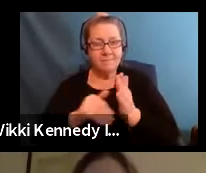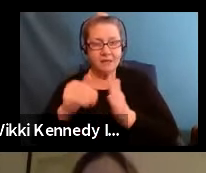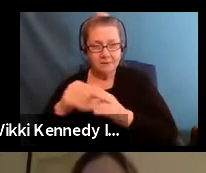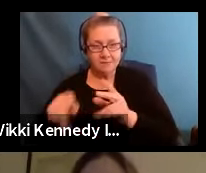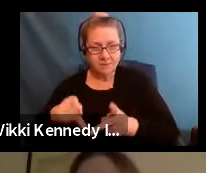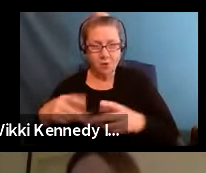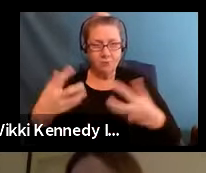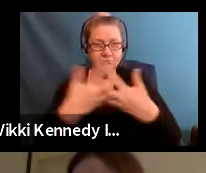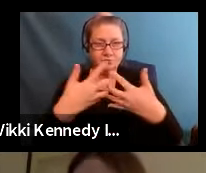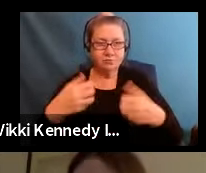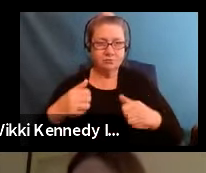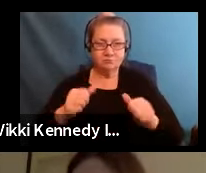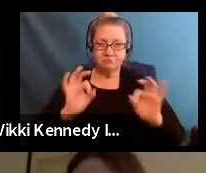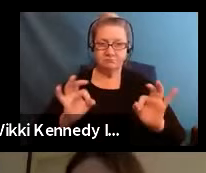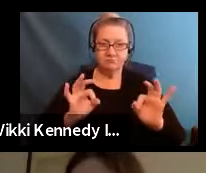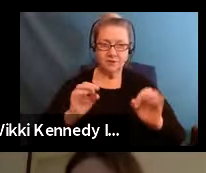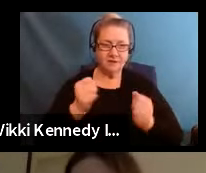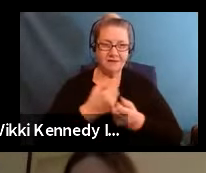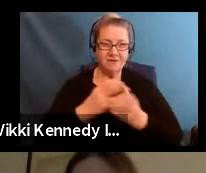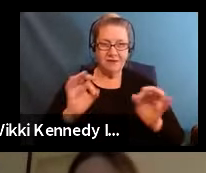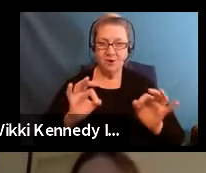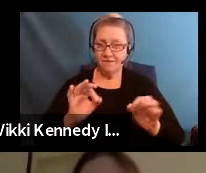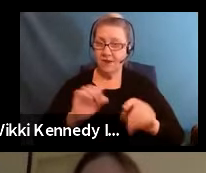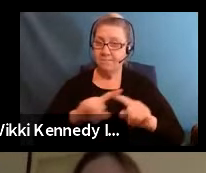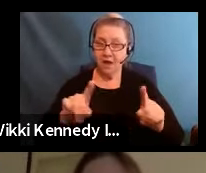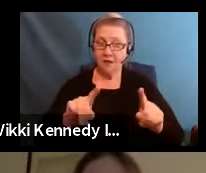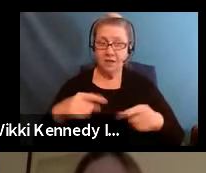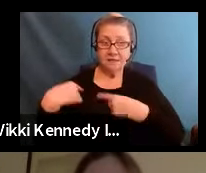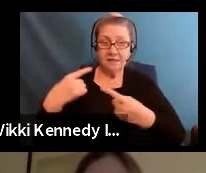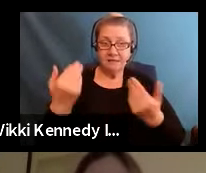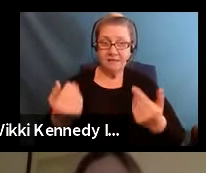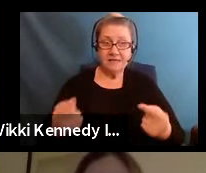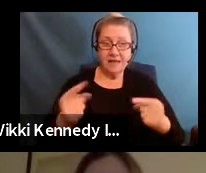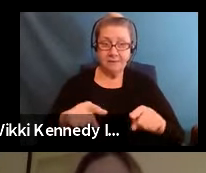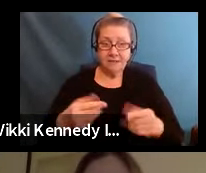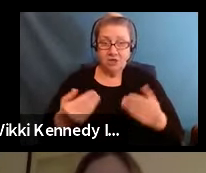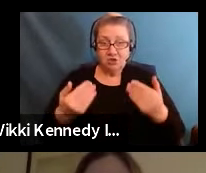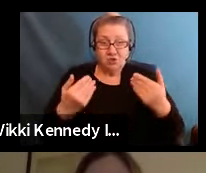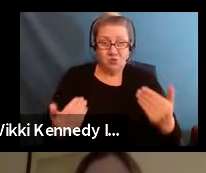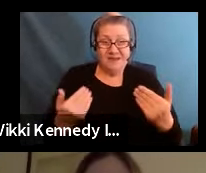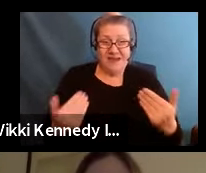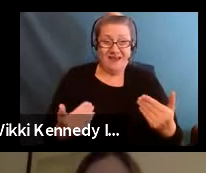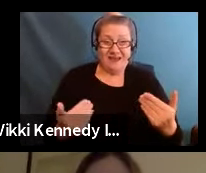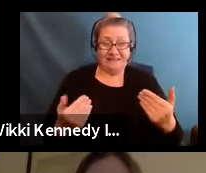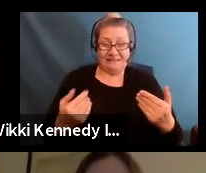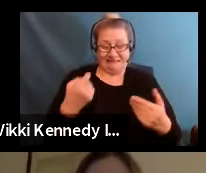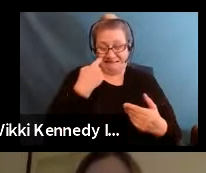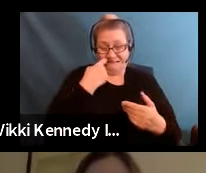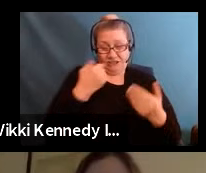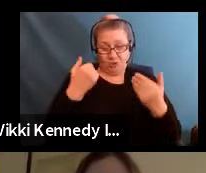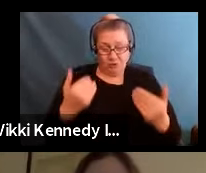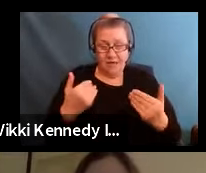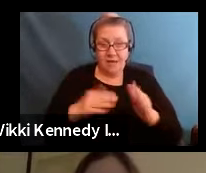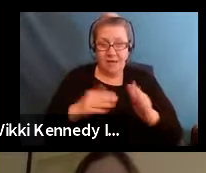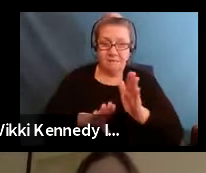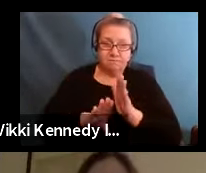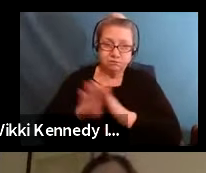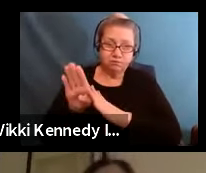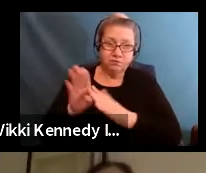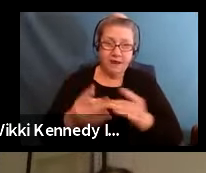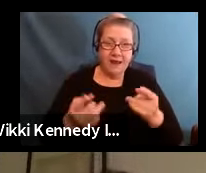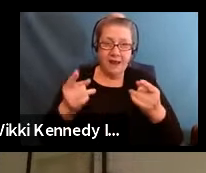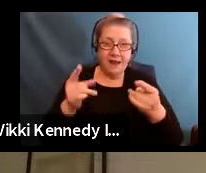But since this happened, literally today, and the surge happened more or less